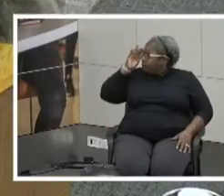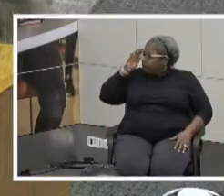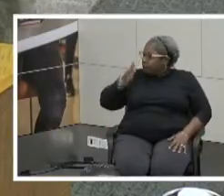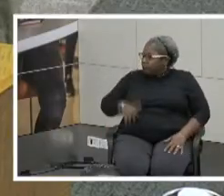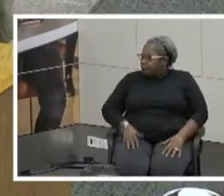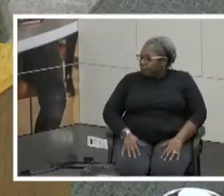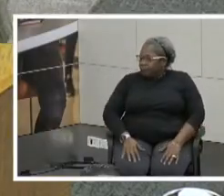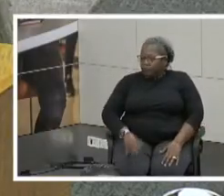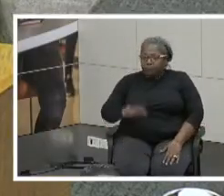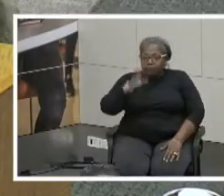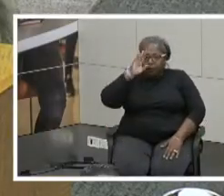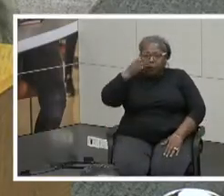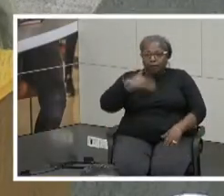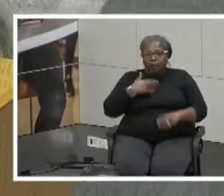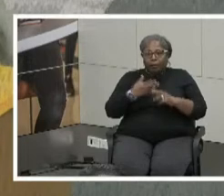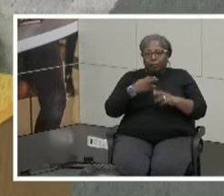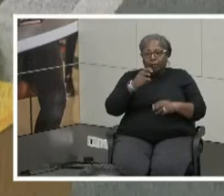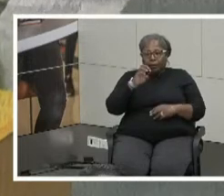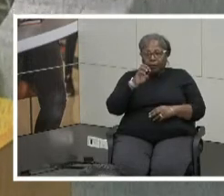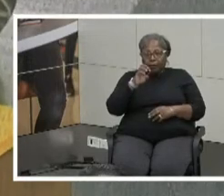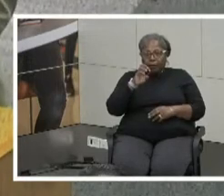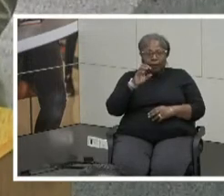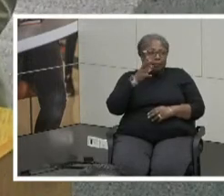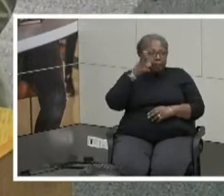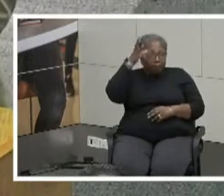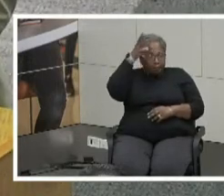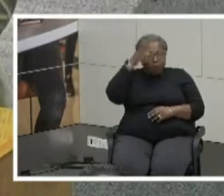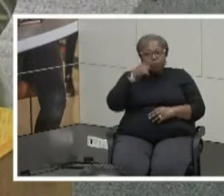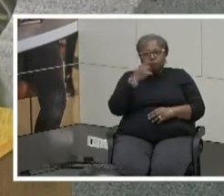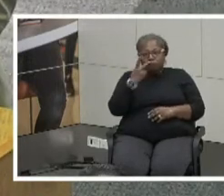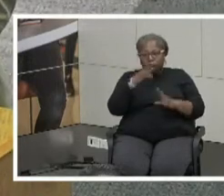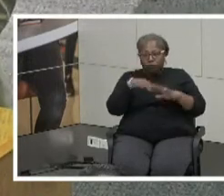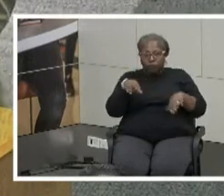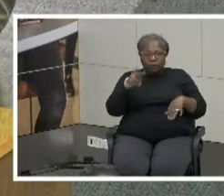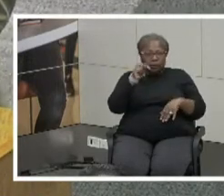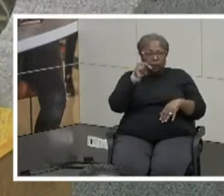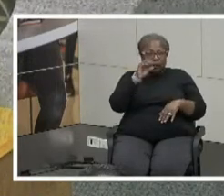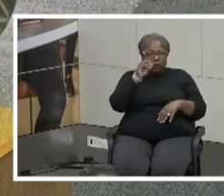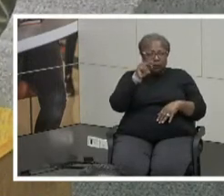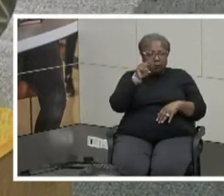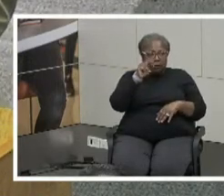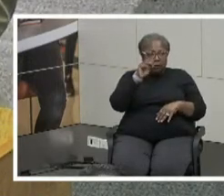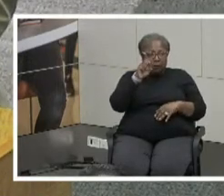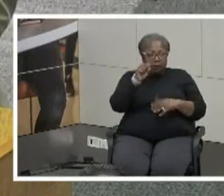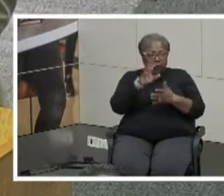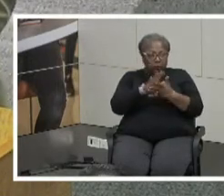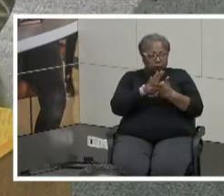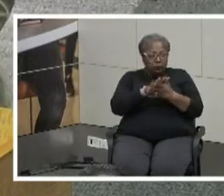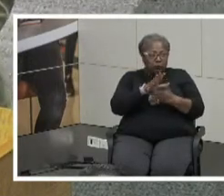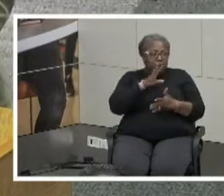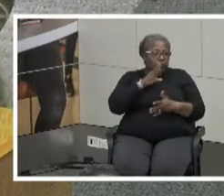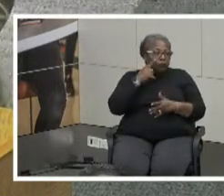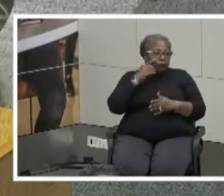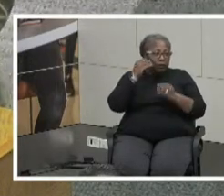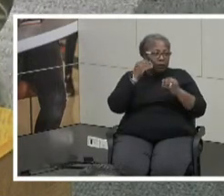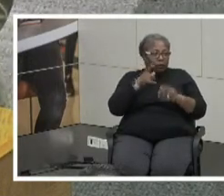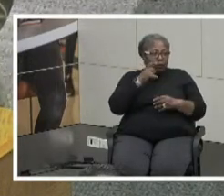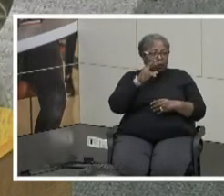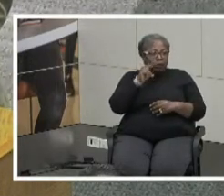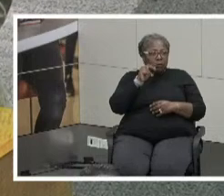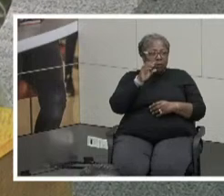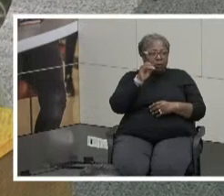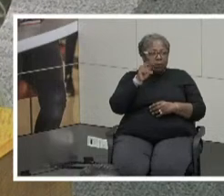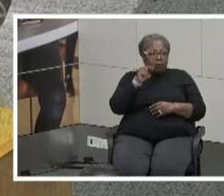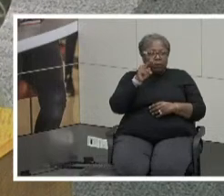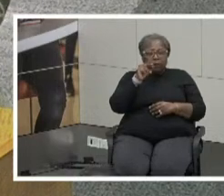yes ma'am hi my name is Holly Kramer I'm a parent of two children in non- NES schools I'm speaking on behalf of a teacher at a non- NES